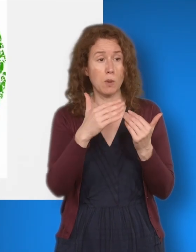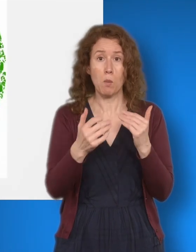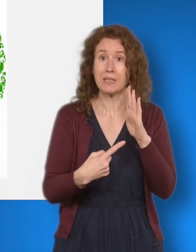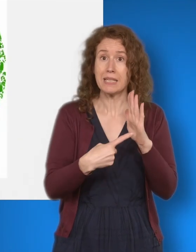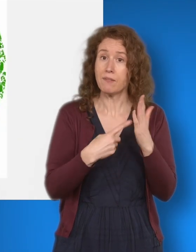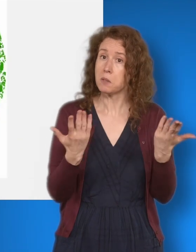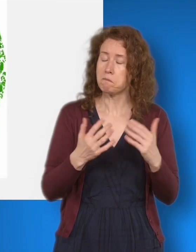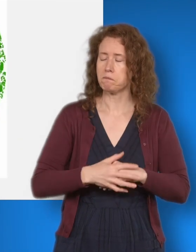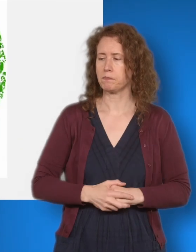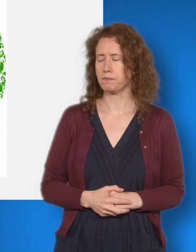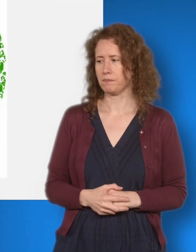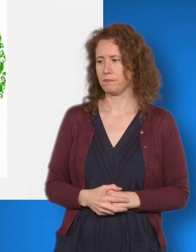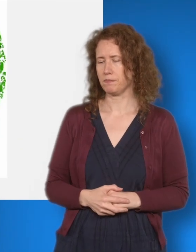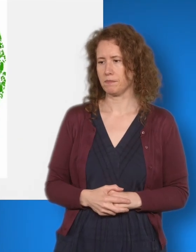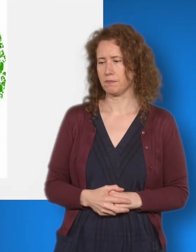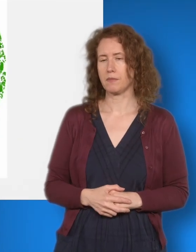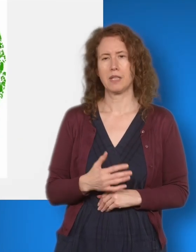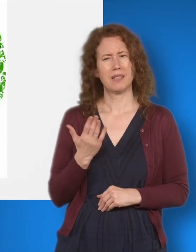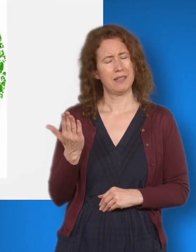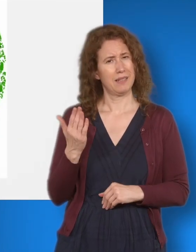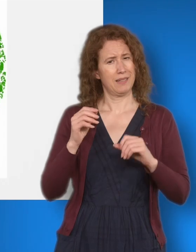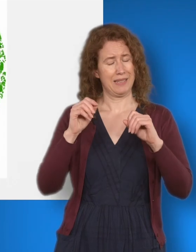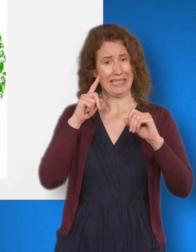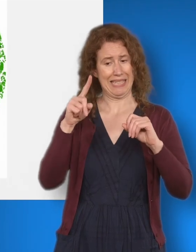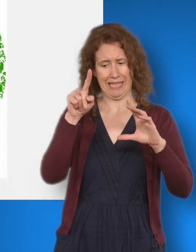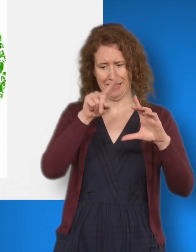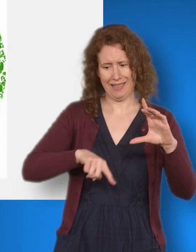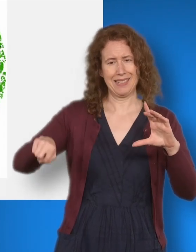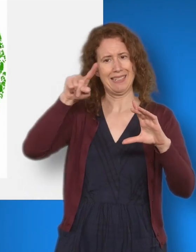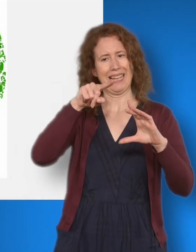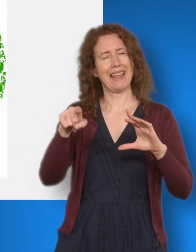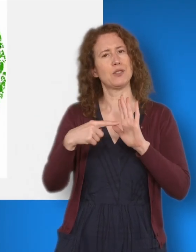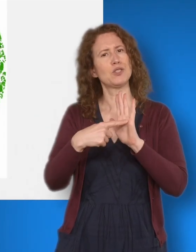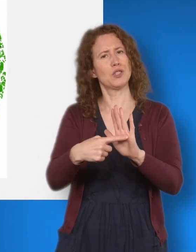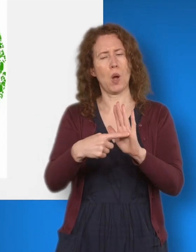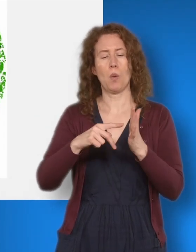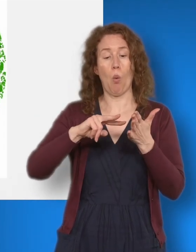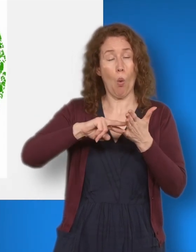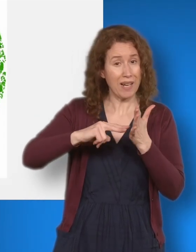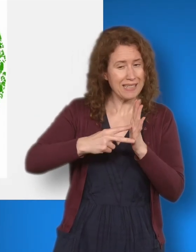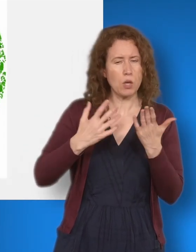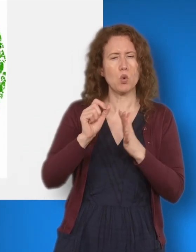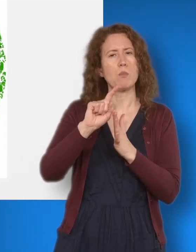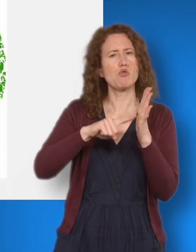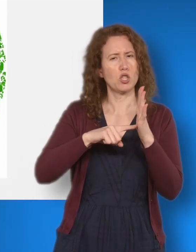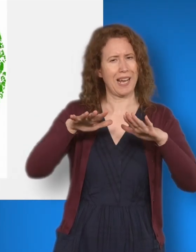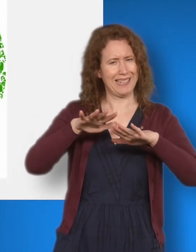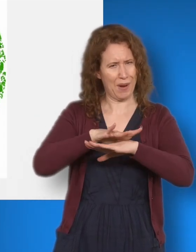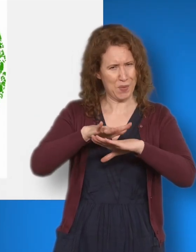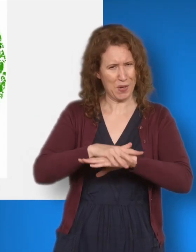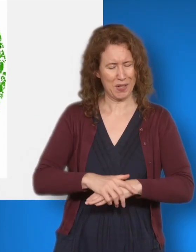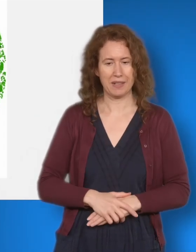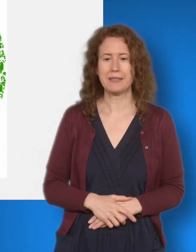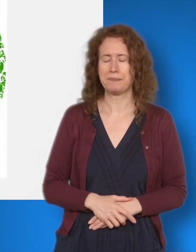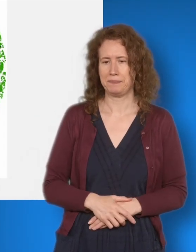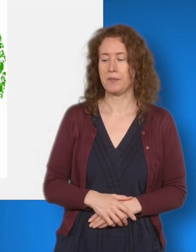So this is the organization project network. As